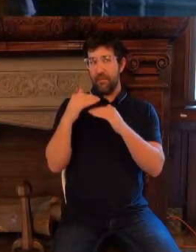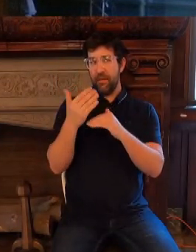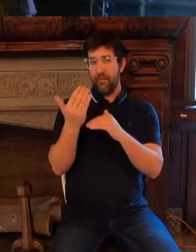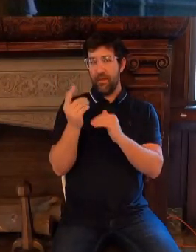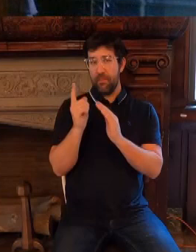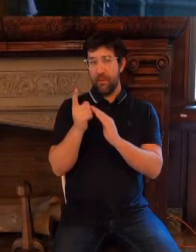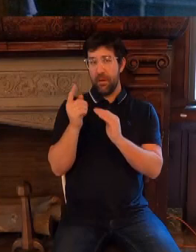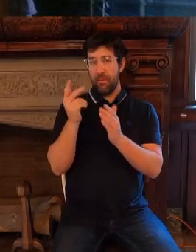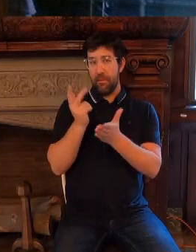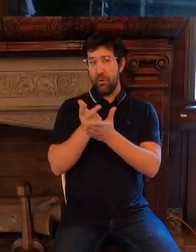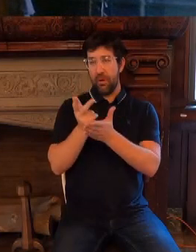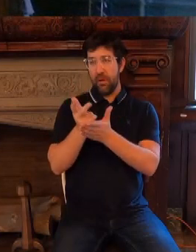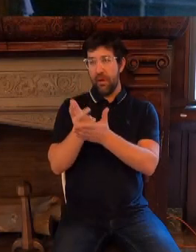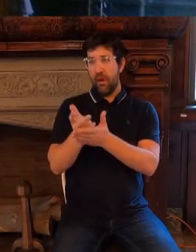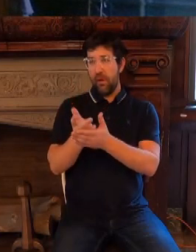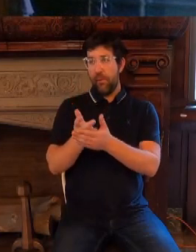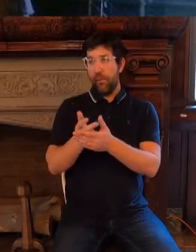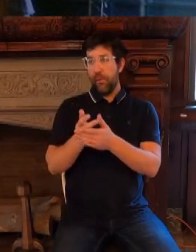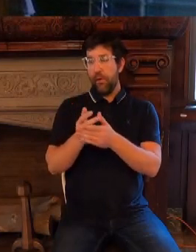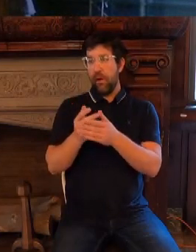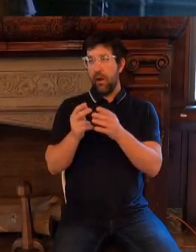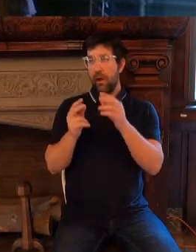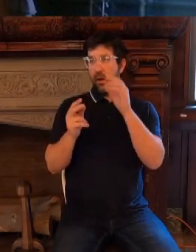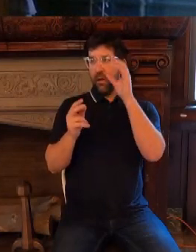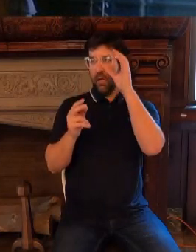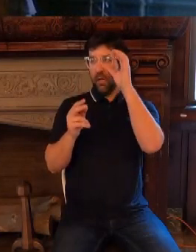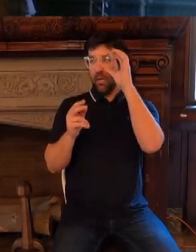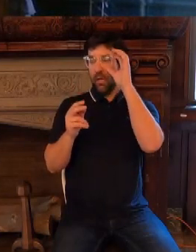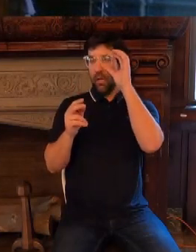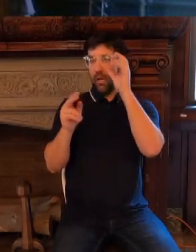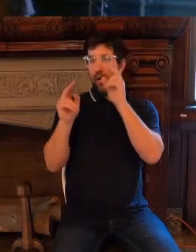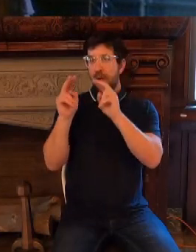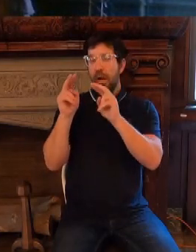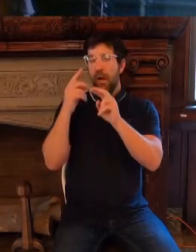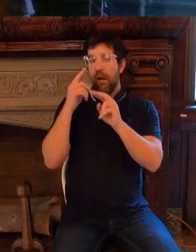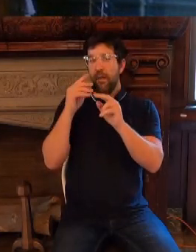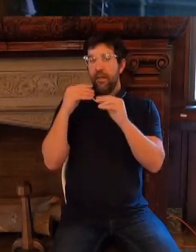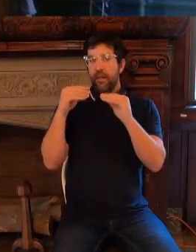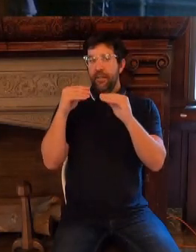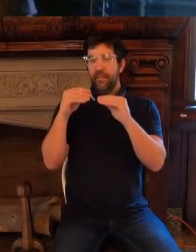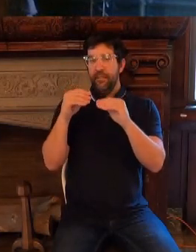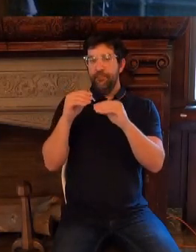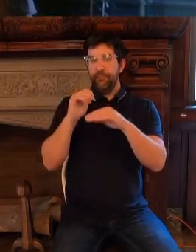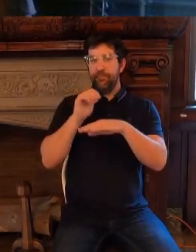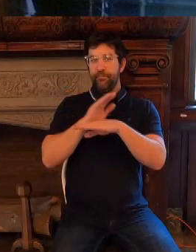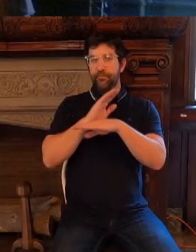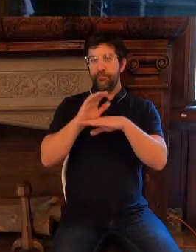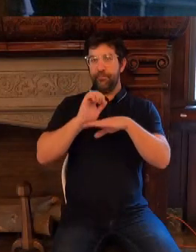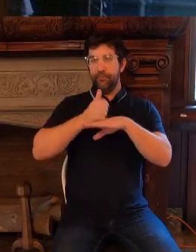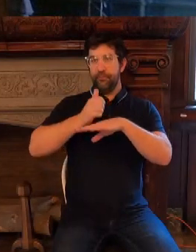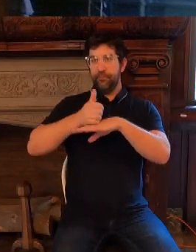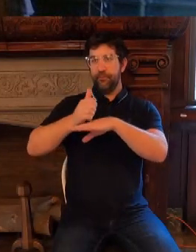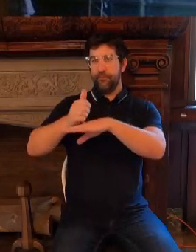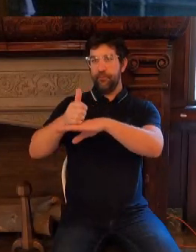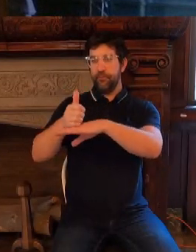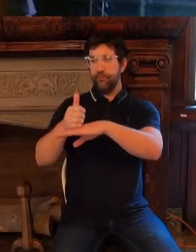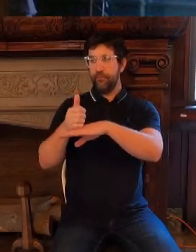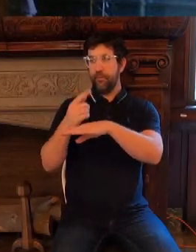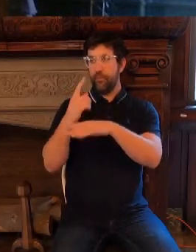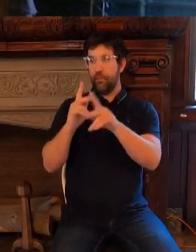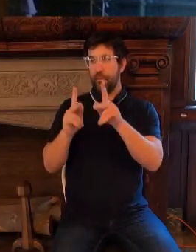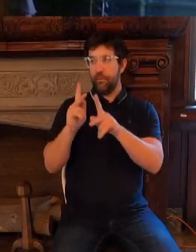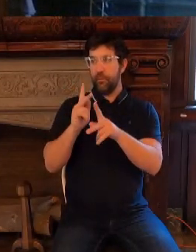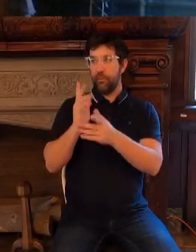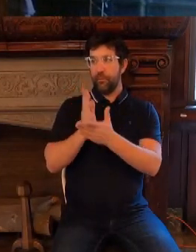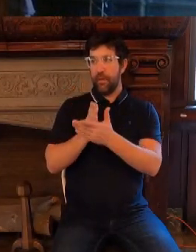15-minute parking in anticipation of retail establishments that are looking for opportunities for people to